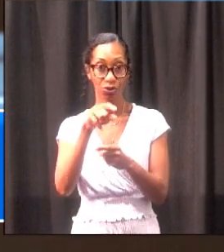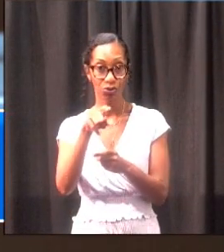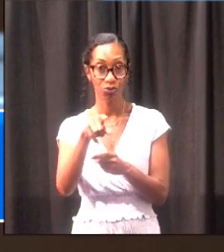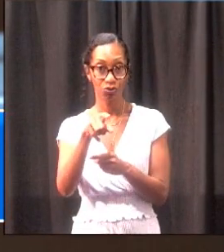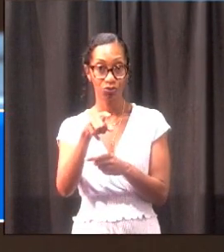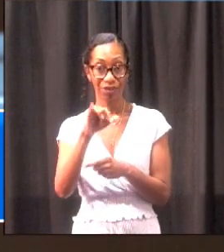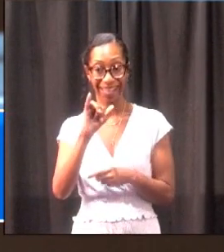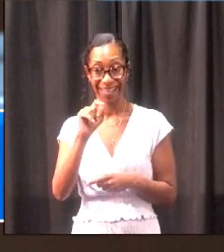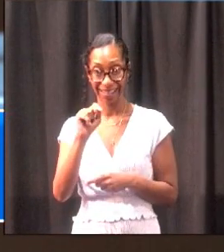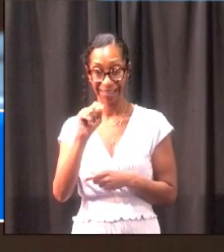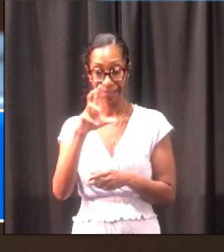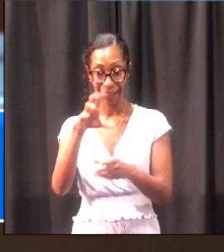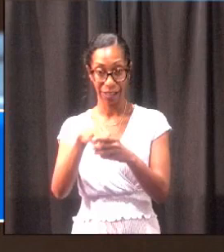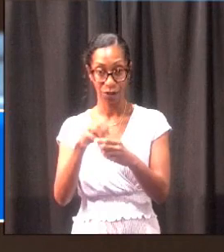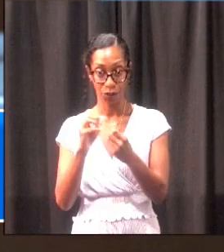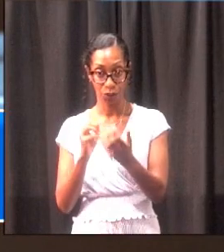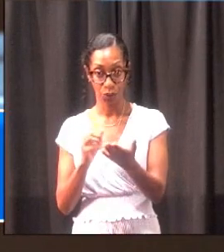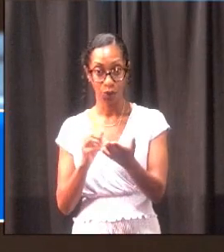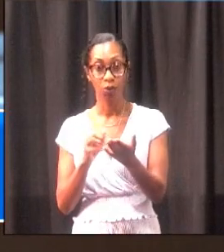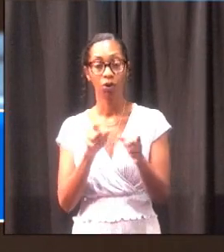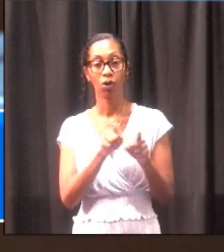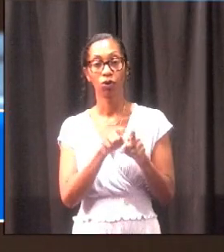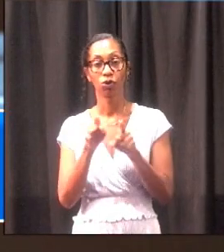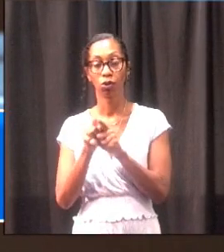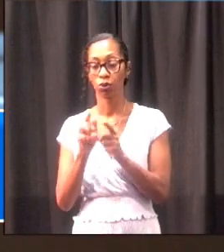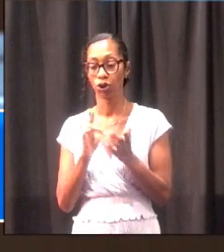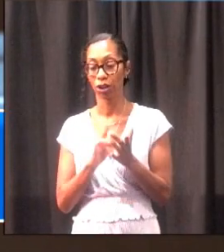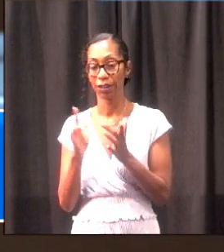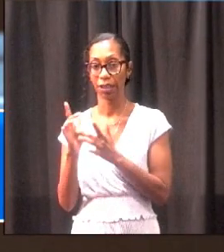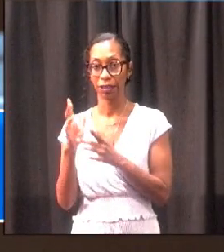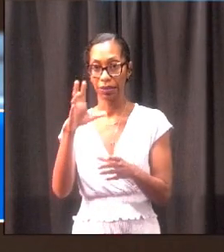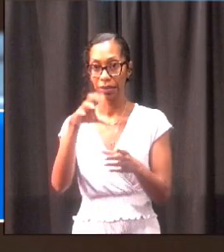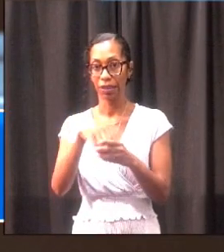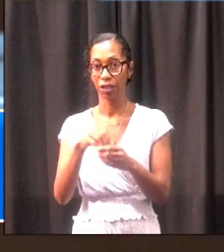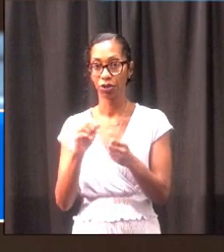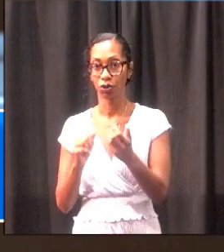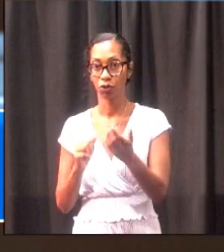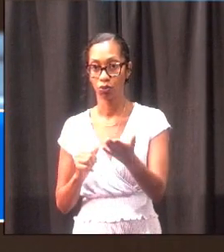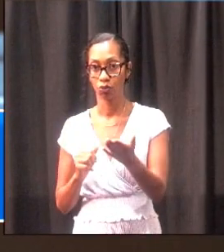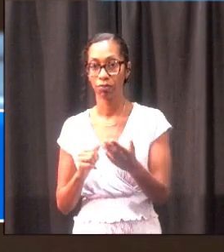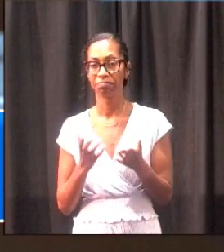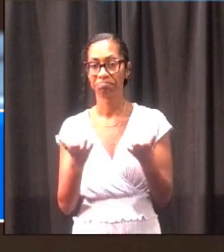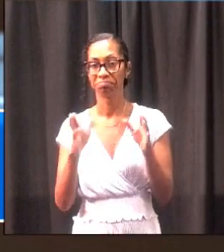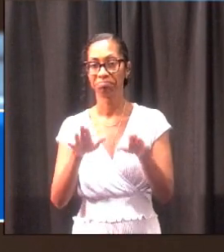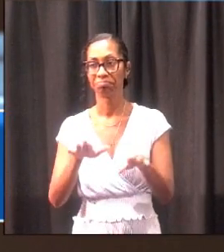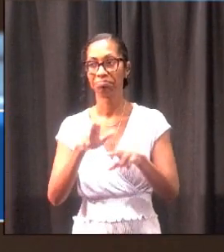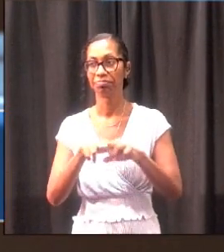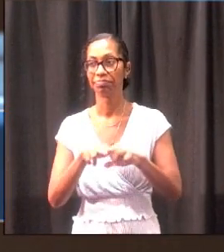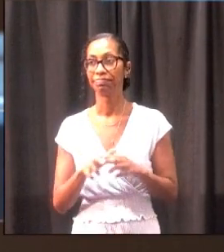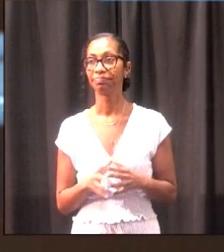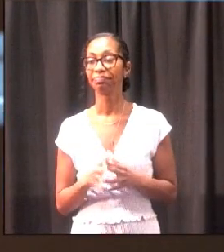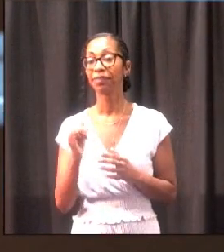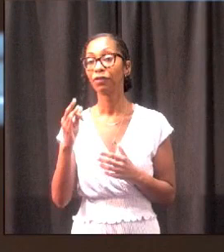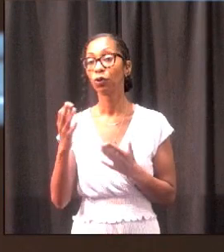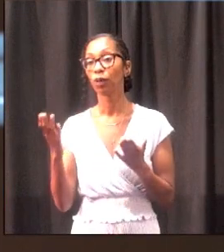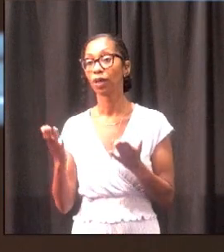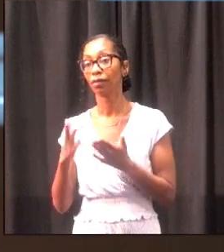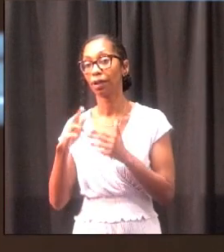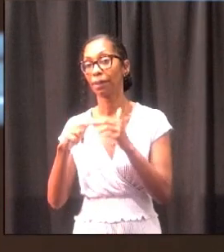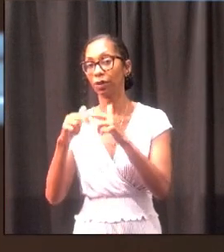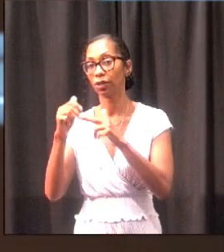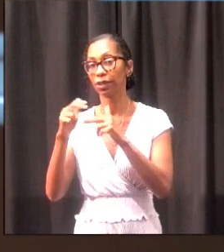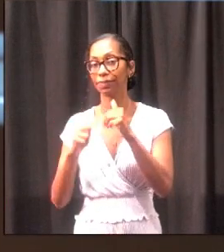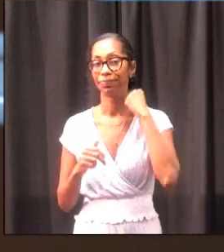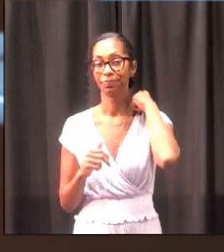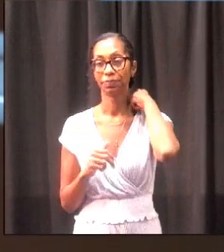It is in you as well as he is in you. Amen. You may be seated. Those of you